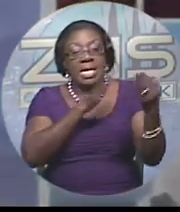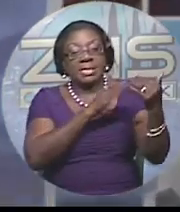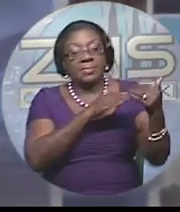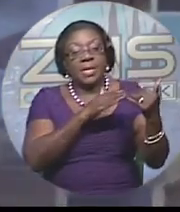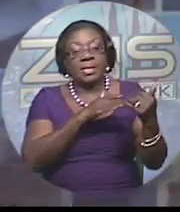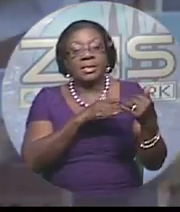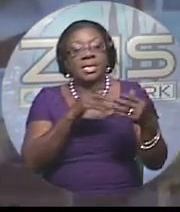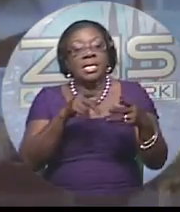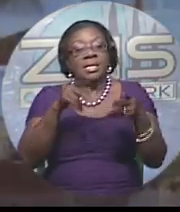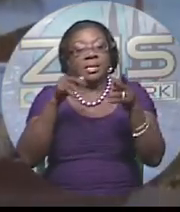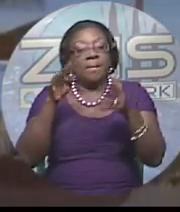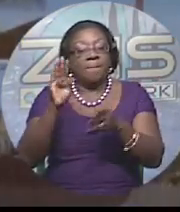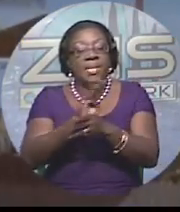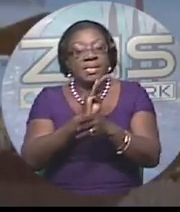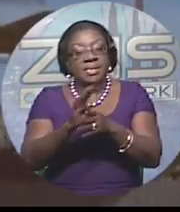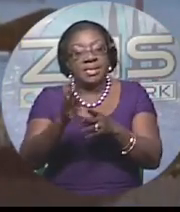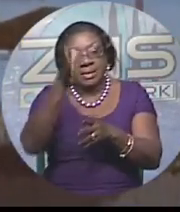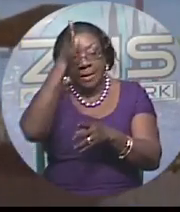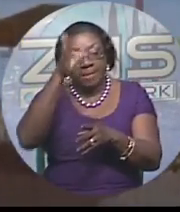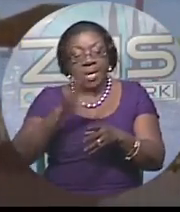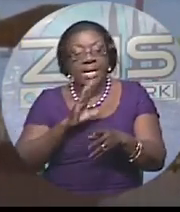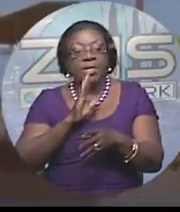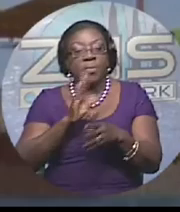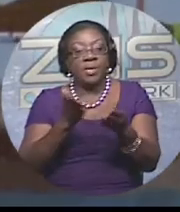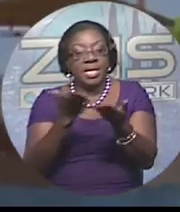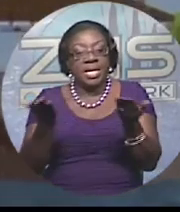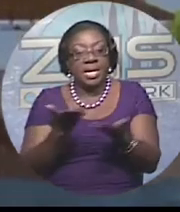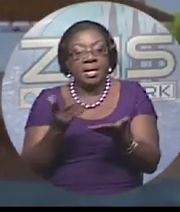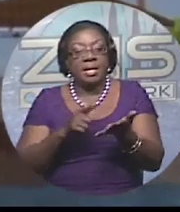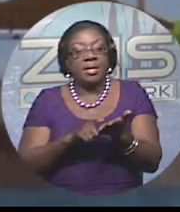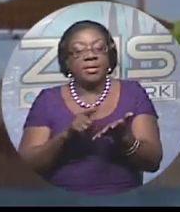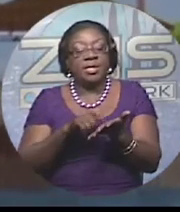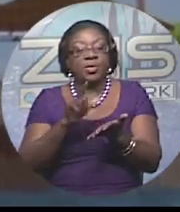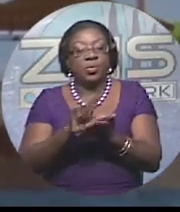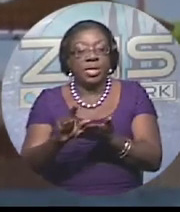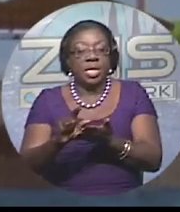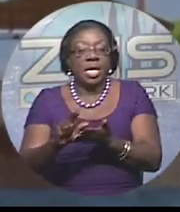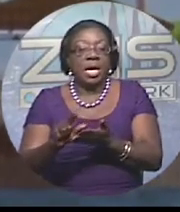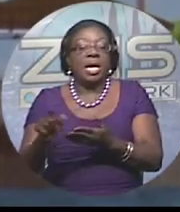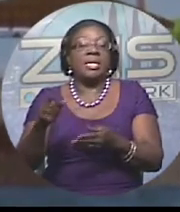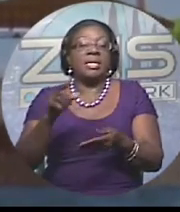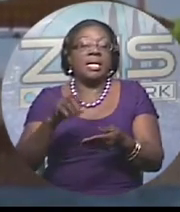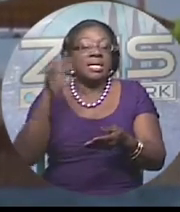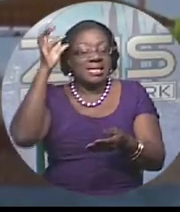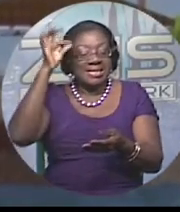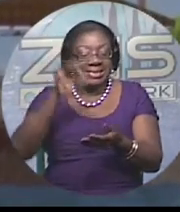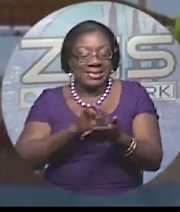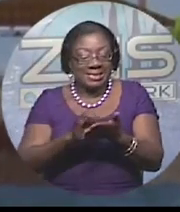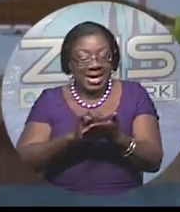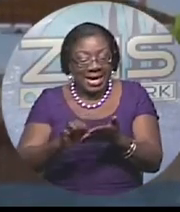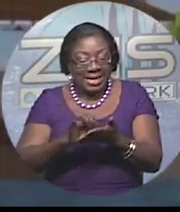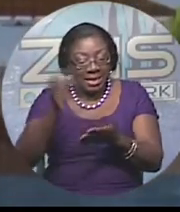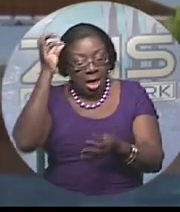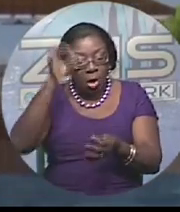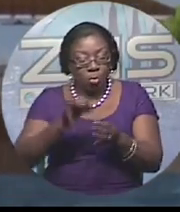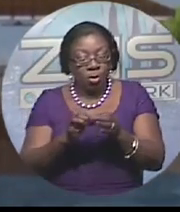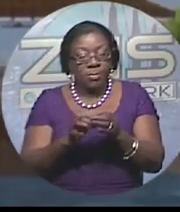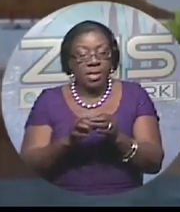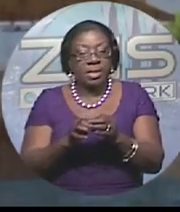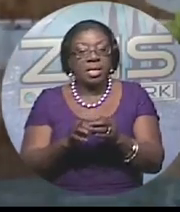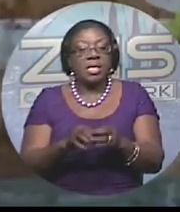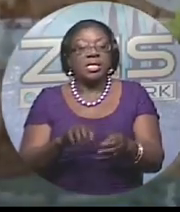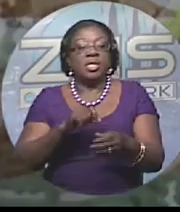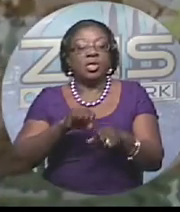be in town this week, and that an agreement or heads of agreement could be signed for the project to begin construction in